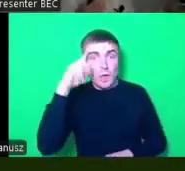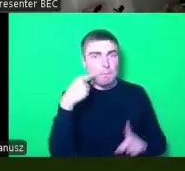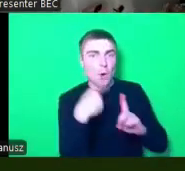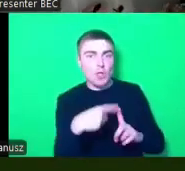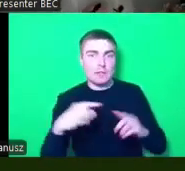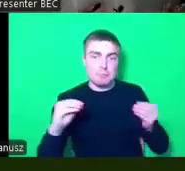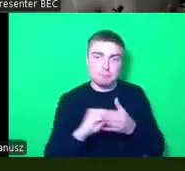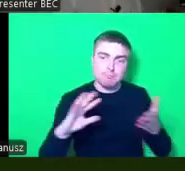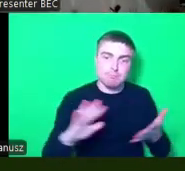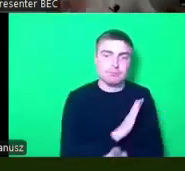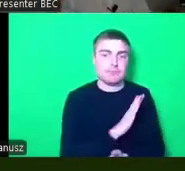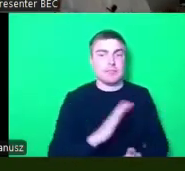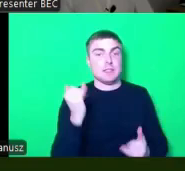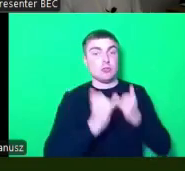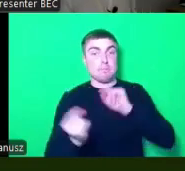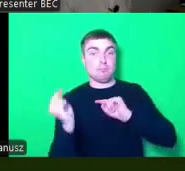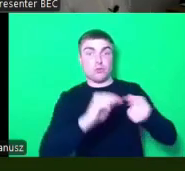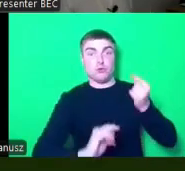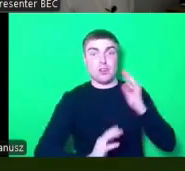feel well. So